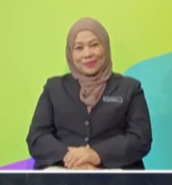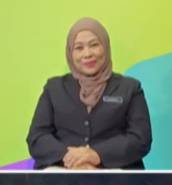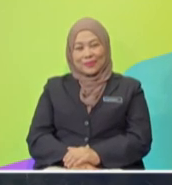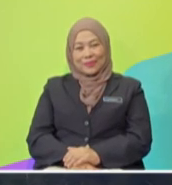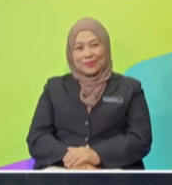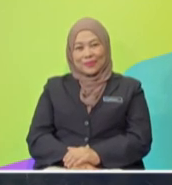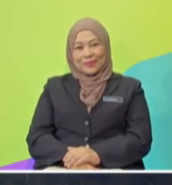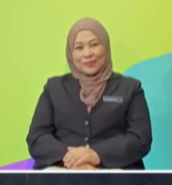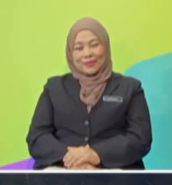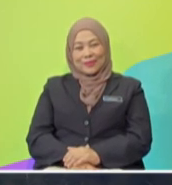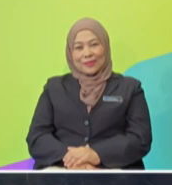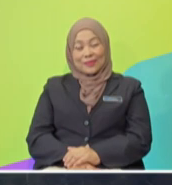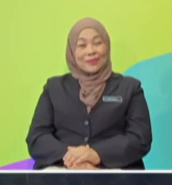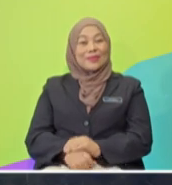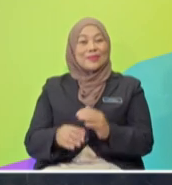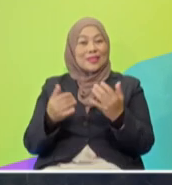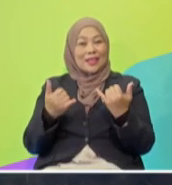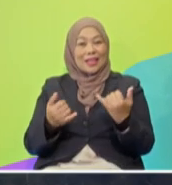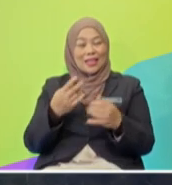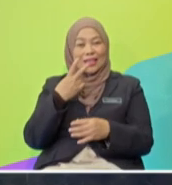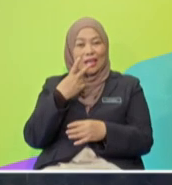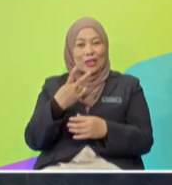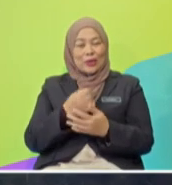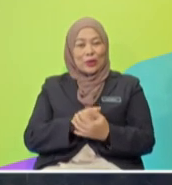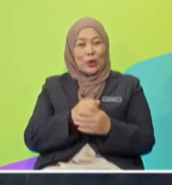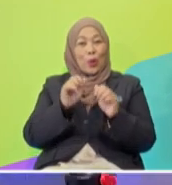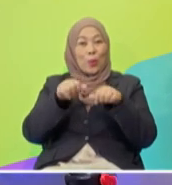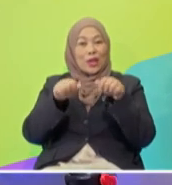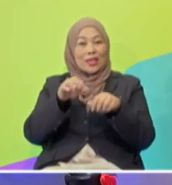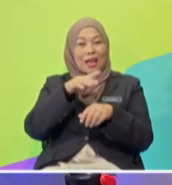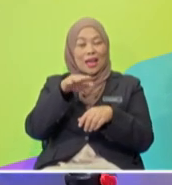I would like to test you. Yeah. Okay. Can you spell